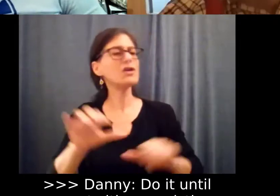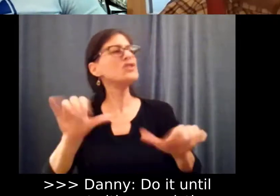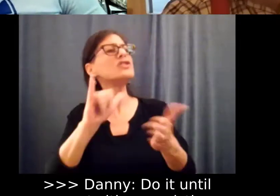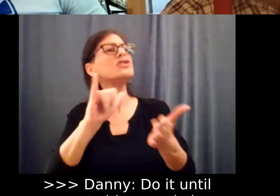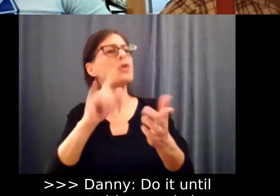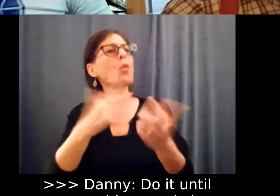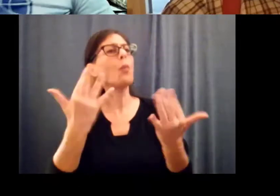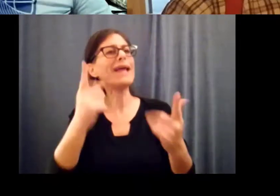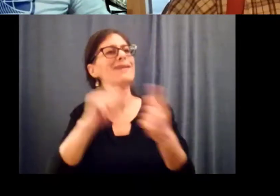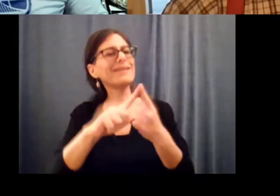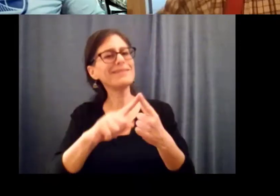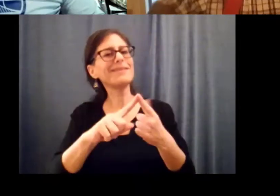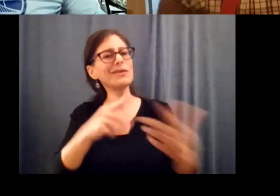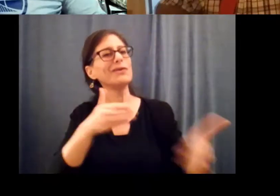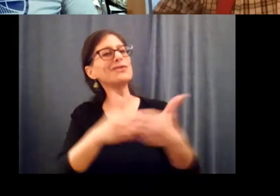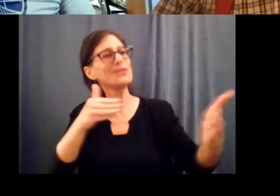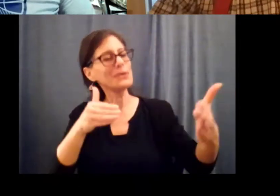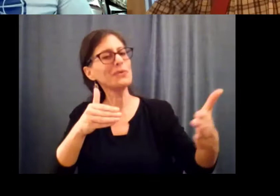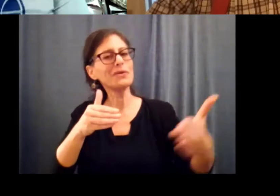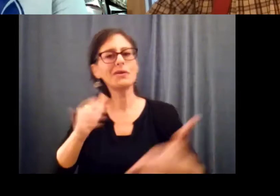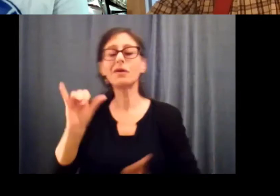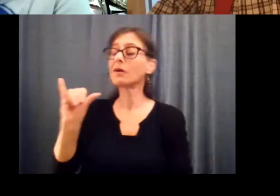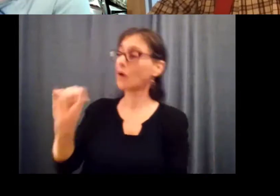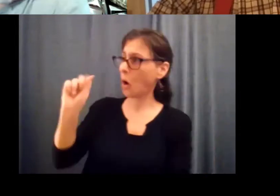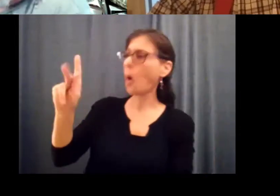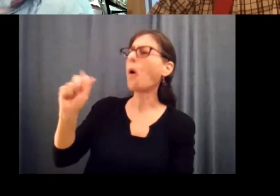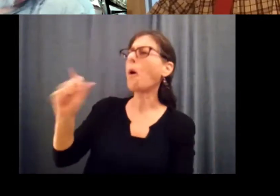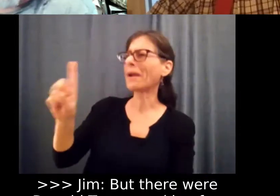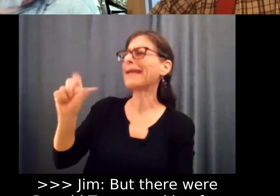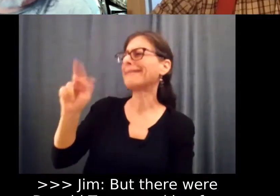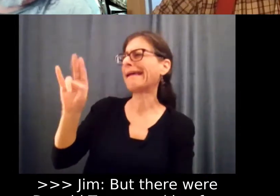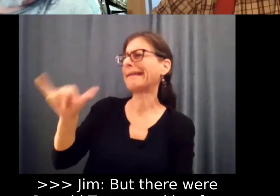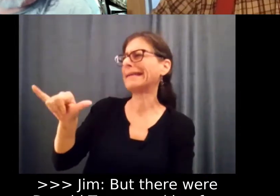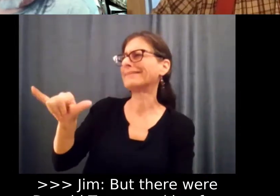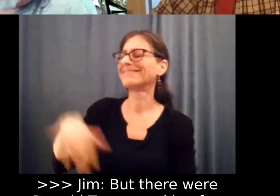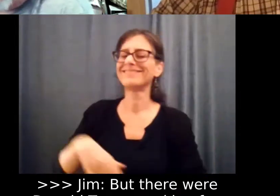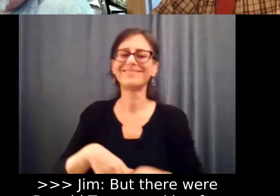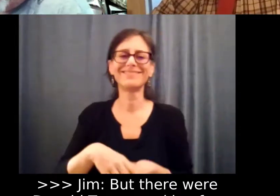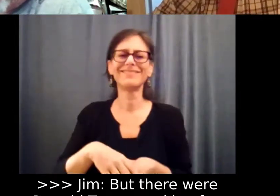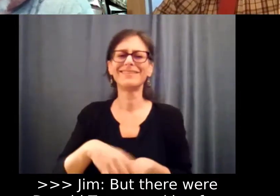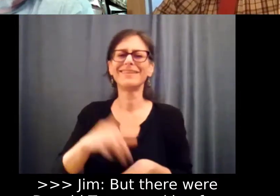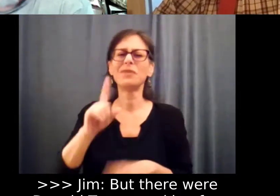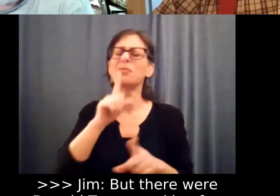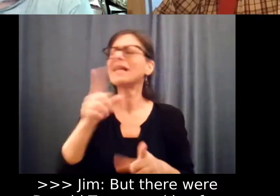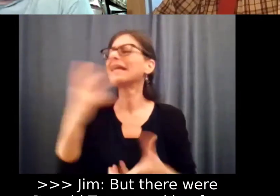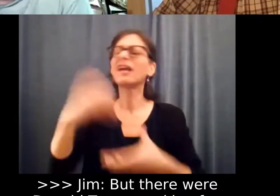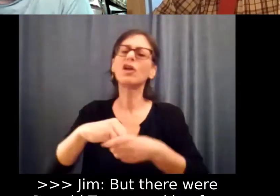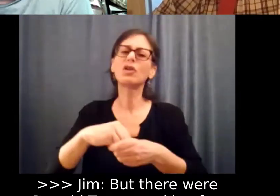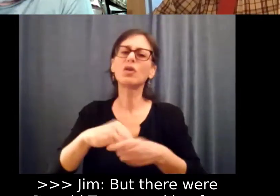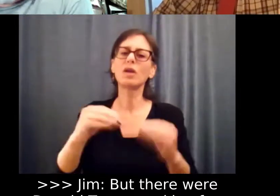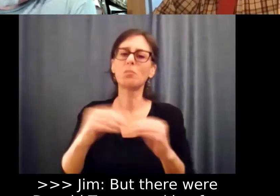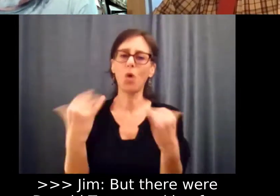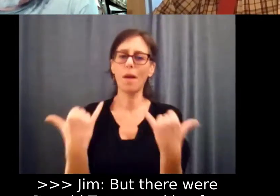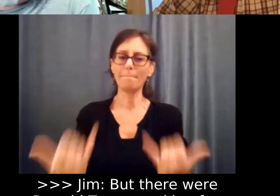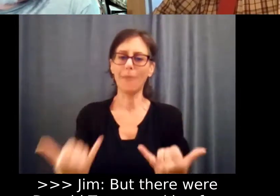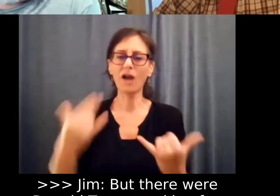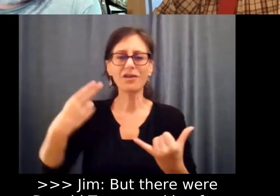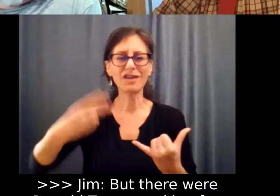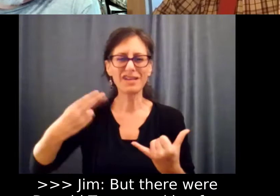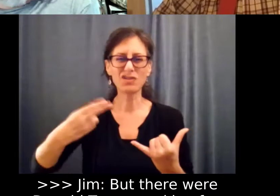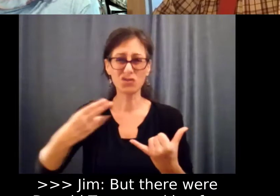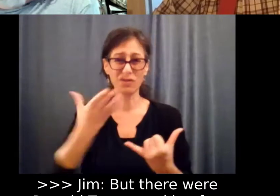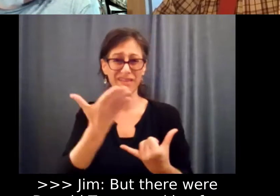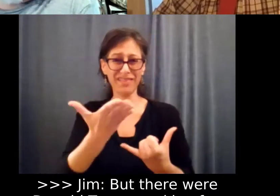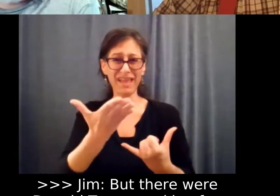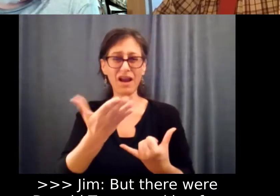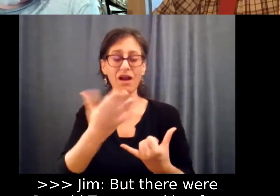cease and desist. That's kind of the way it is. Okay, Danny. I mean, it included things that were more modern history in it. Yeah.